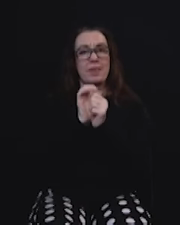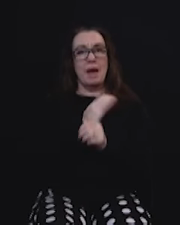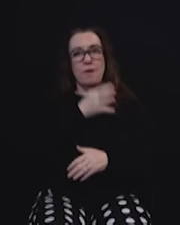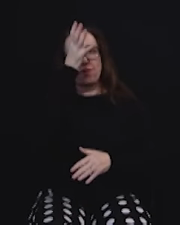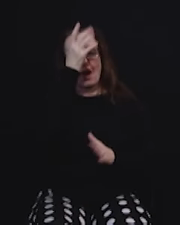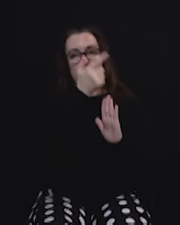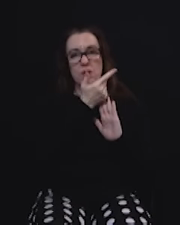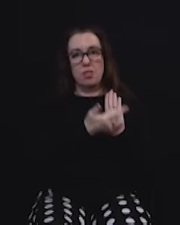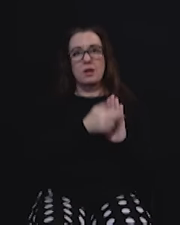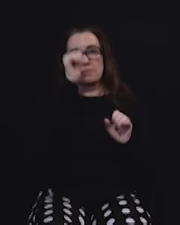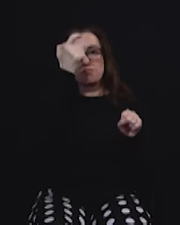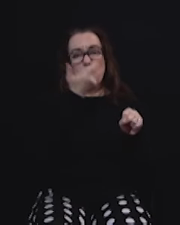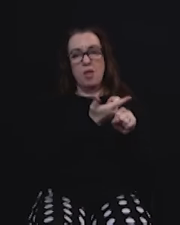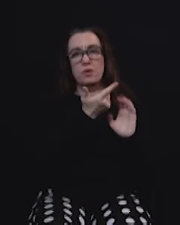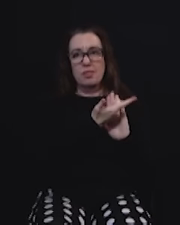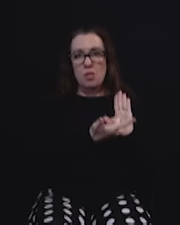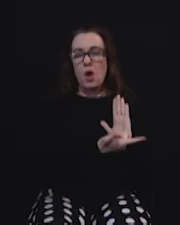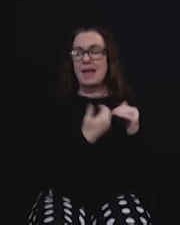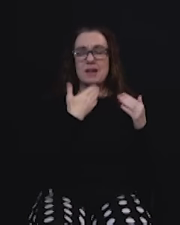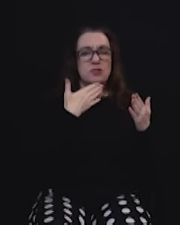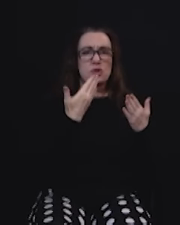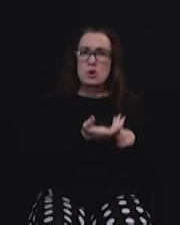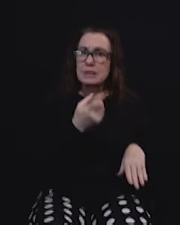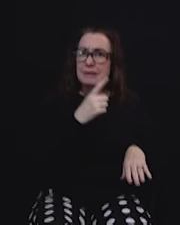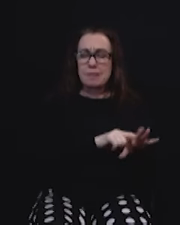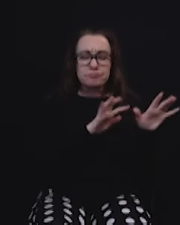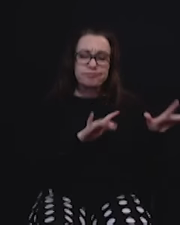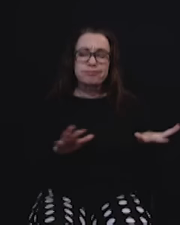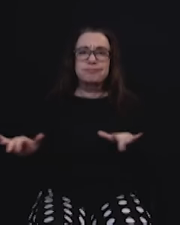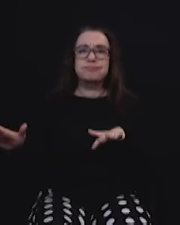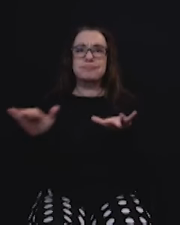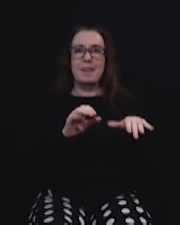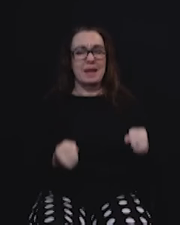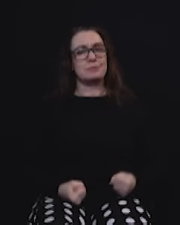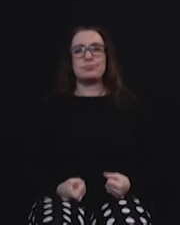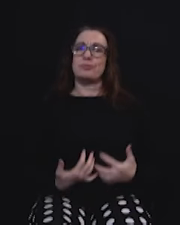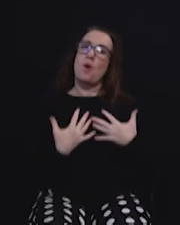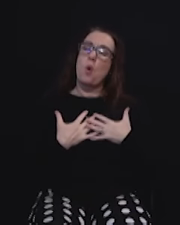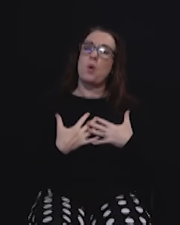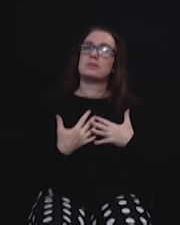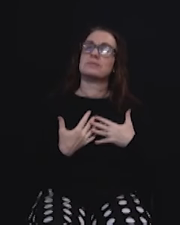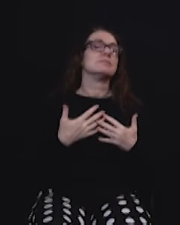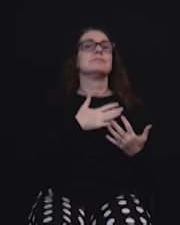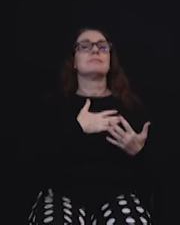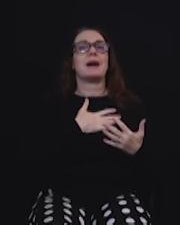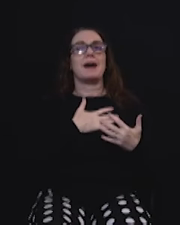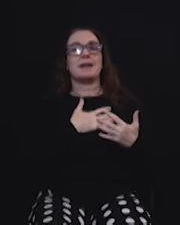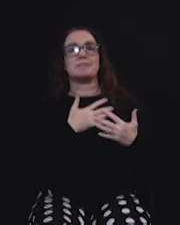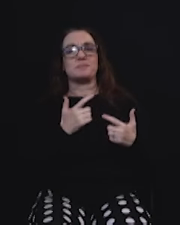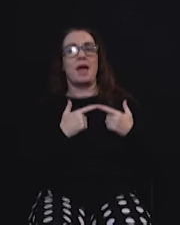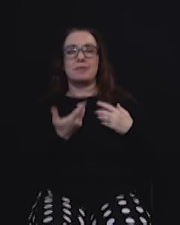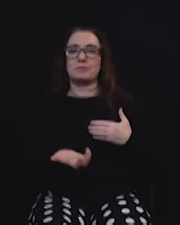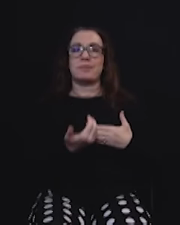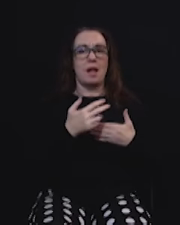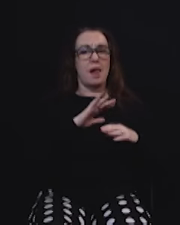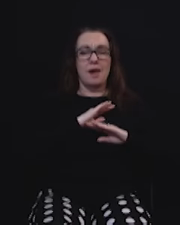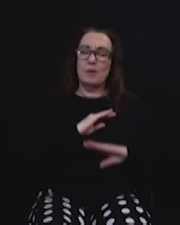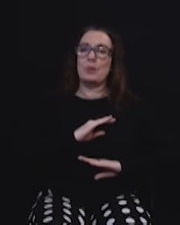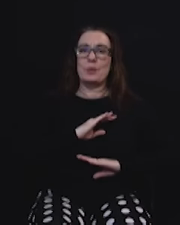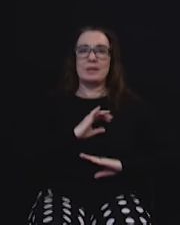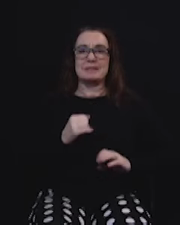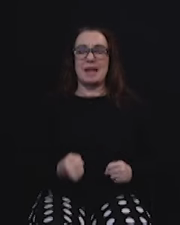my brothers-in-law, and had an amazing time. That refuels my batteries, so to speak. It recharges my batteries like